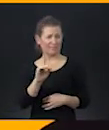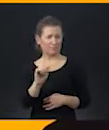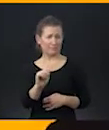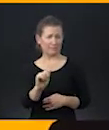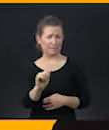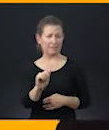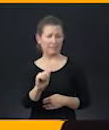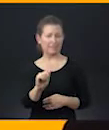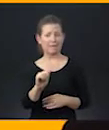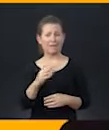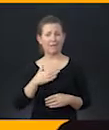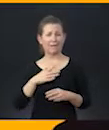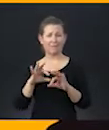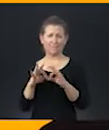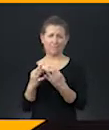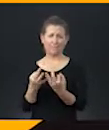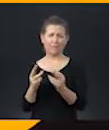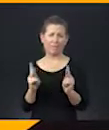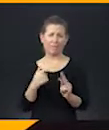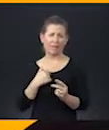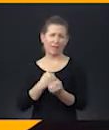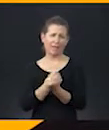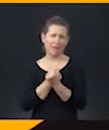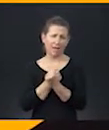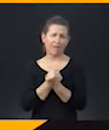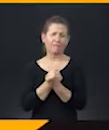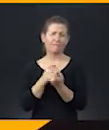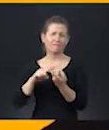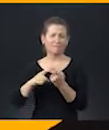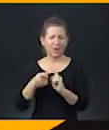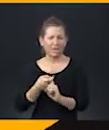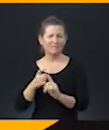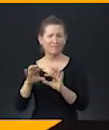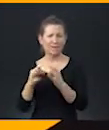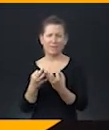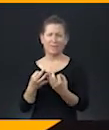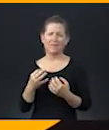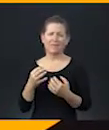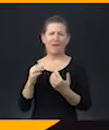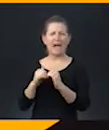it can have on my loved ones and on my family and friends.